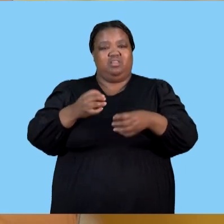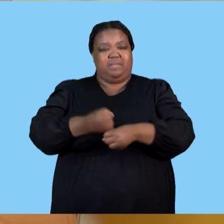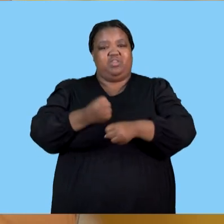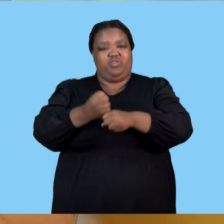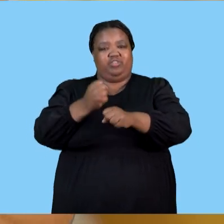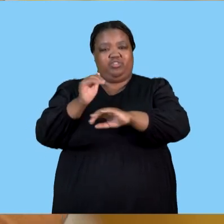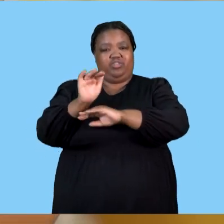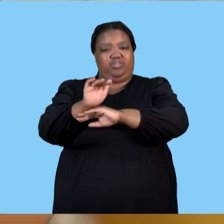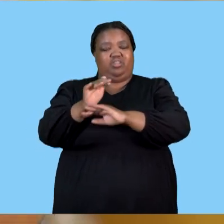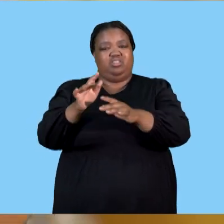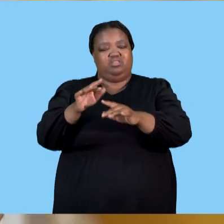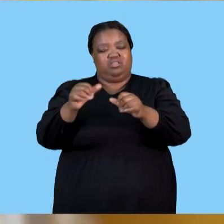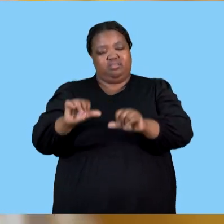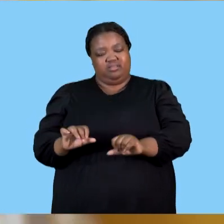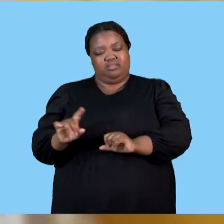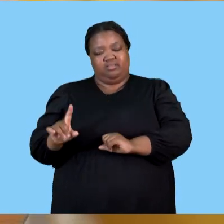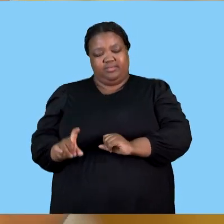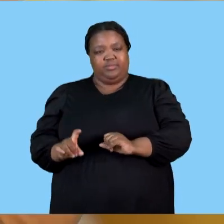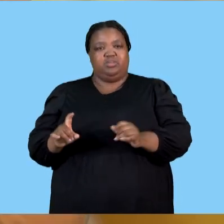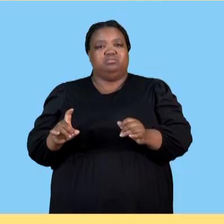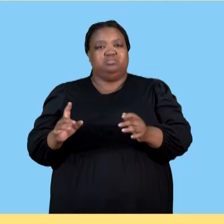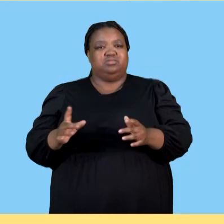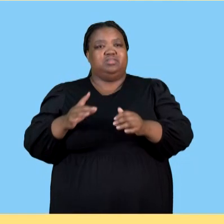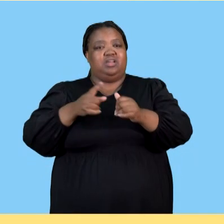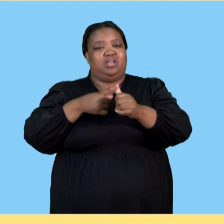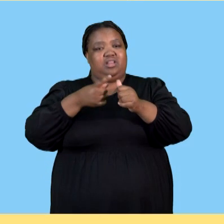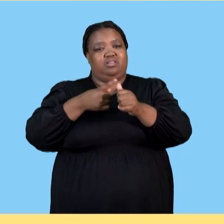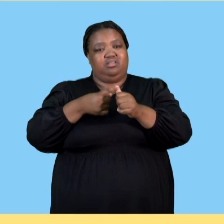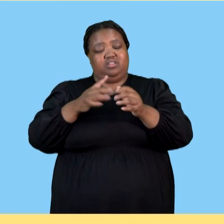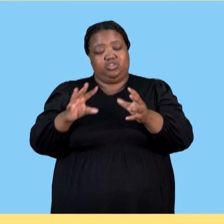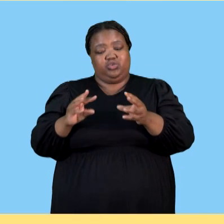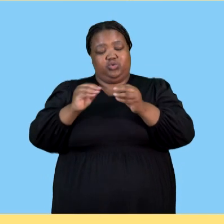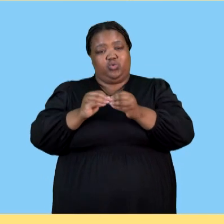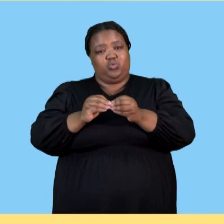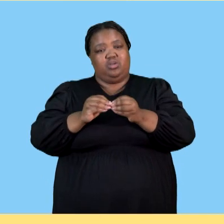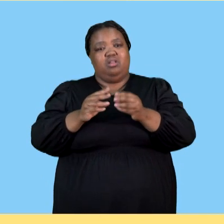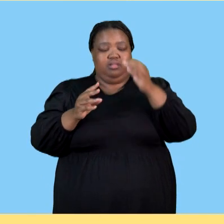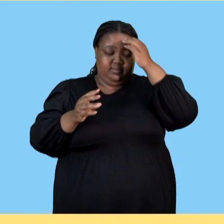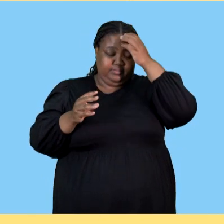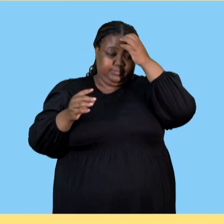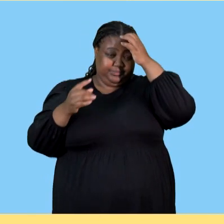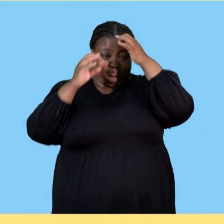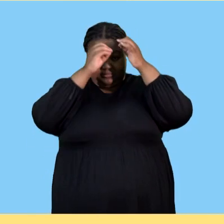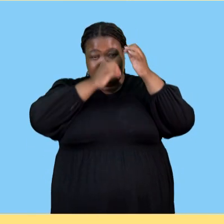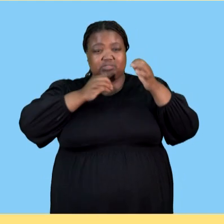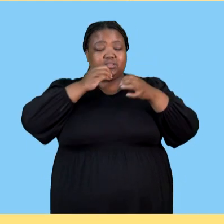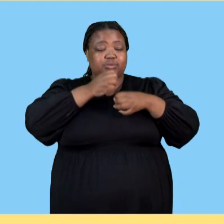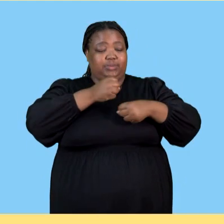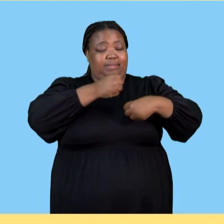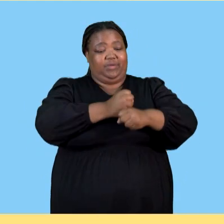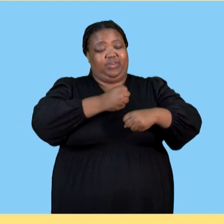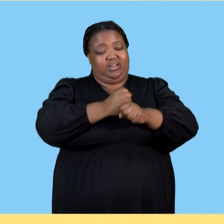overhead, let's go to the next question. The next question says, calculate the total cost of production for October